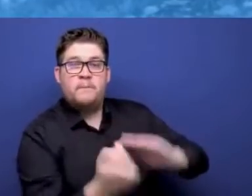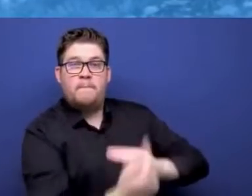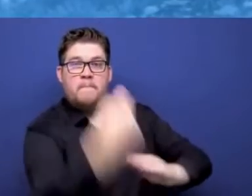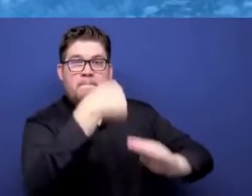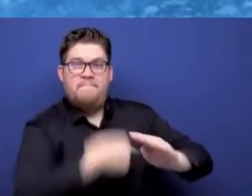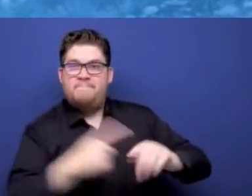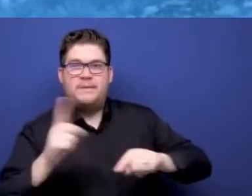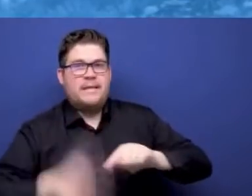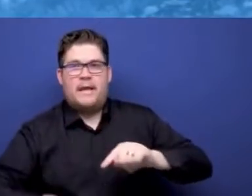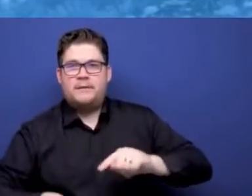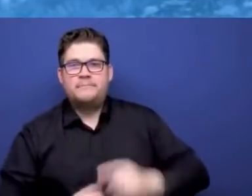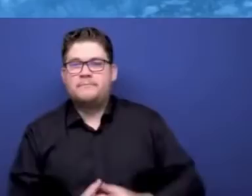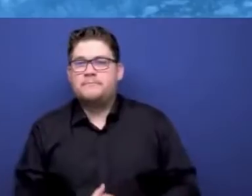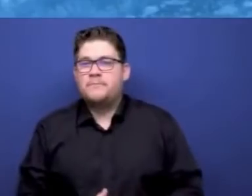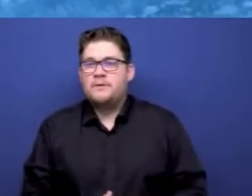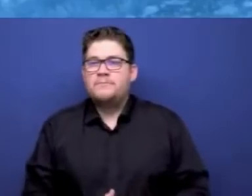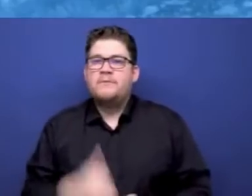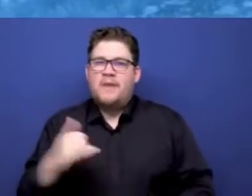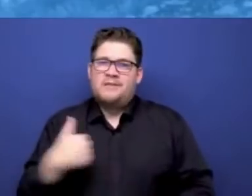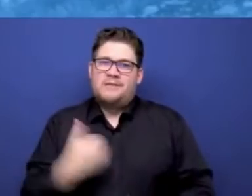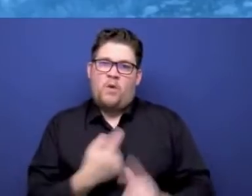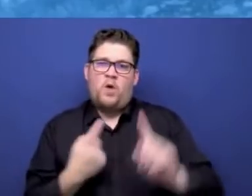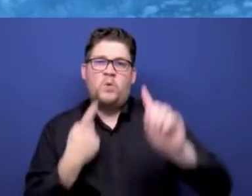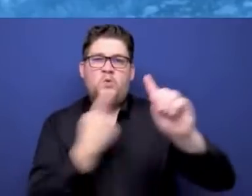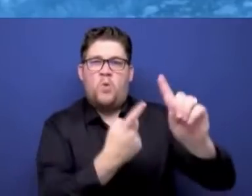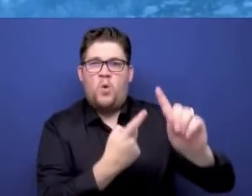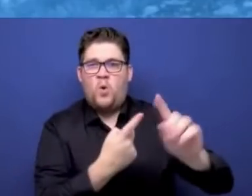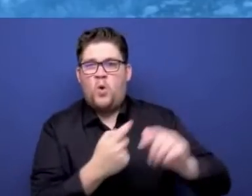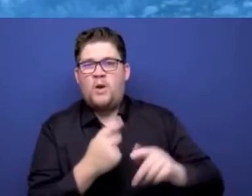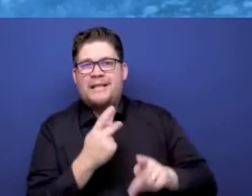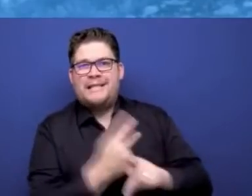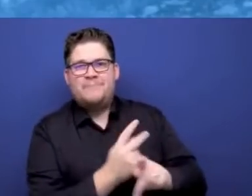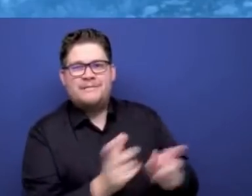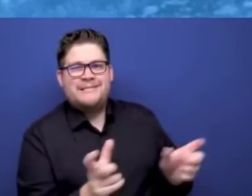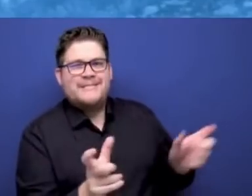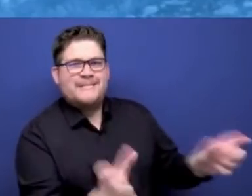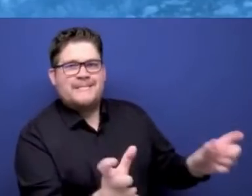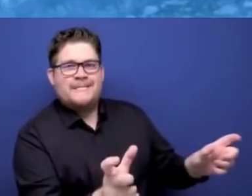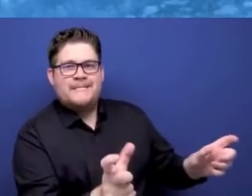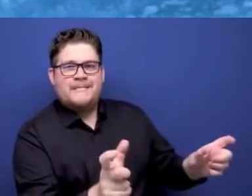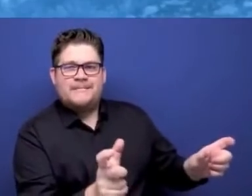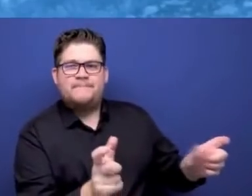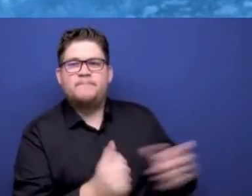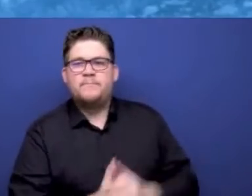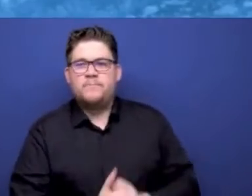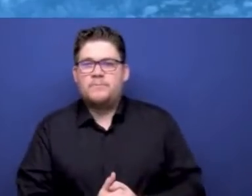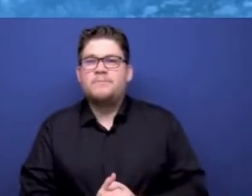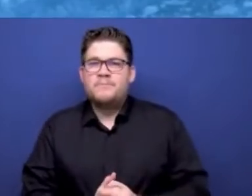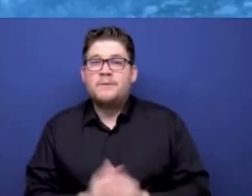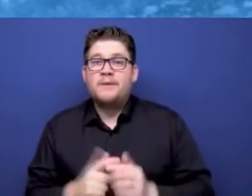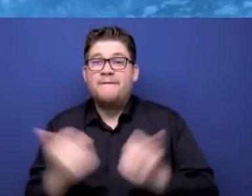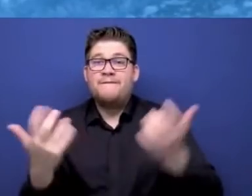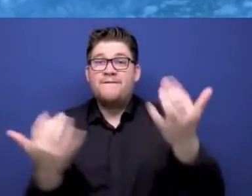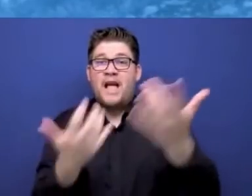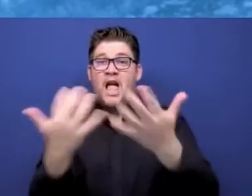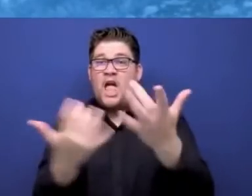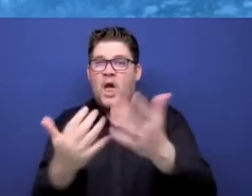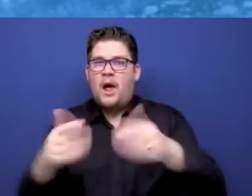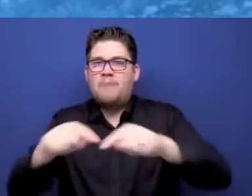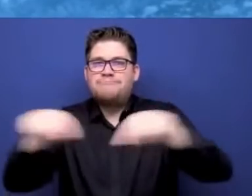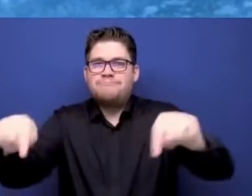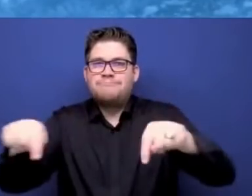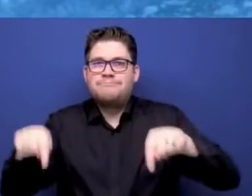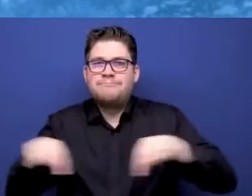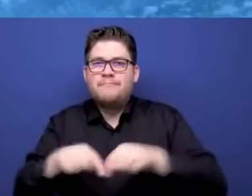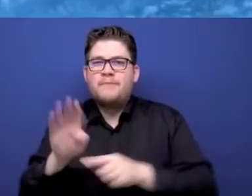guards to hold the fire in the box that we're trying to keep it in. Aerial resources become a bit more challenging because of the higher temperatures and